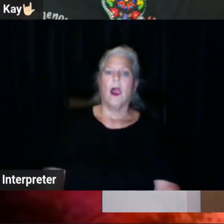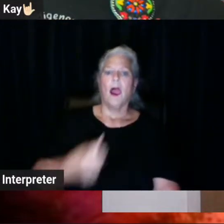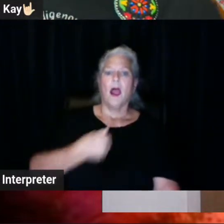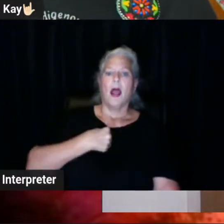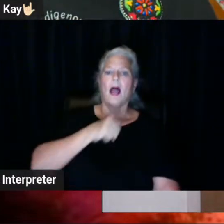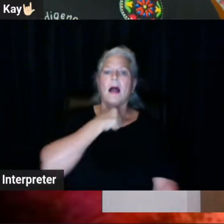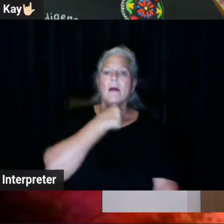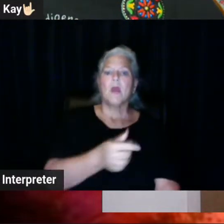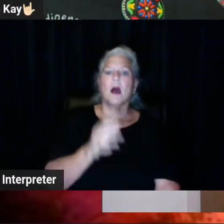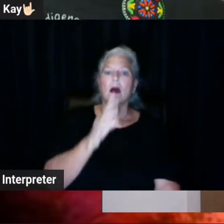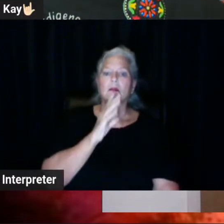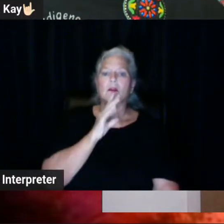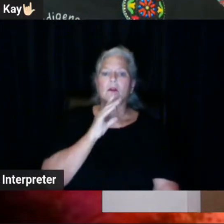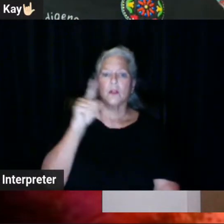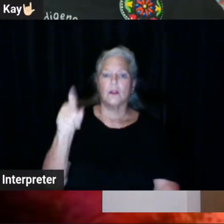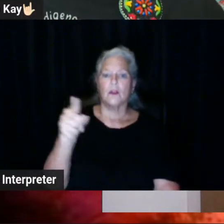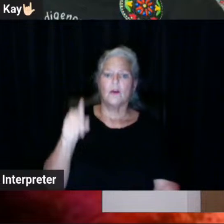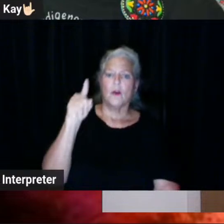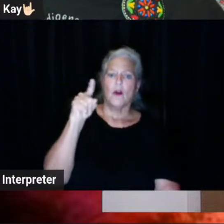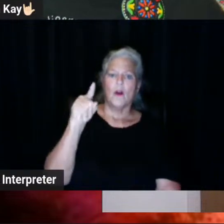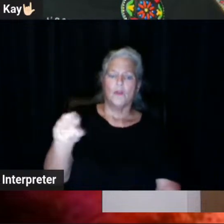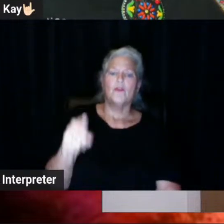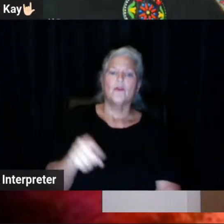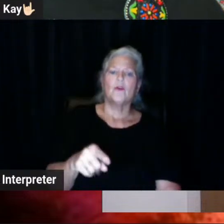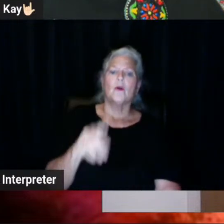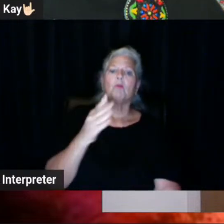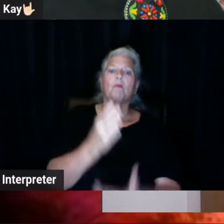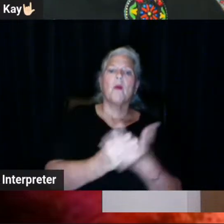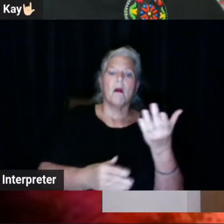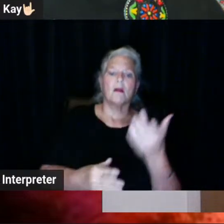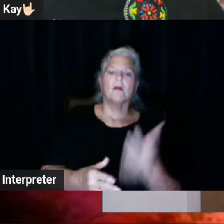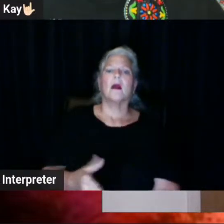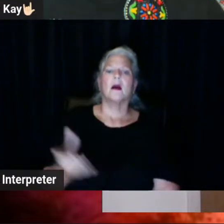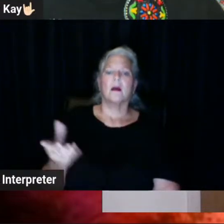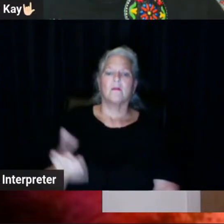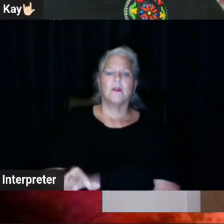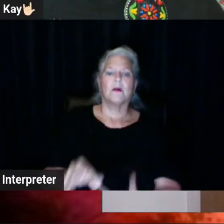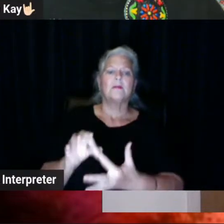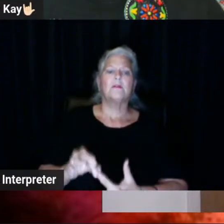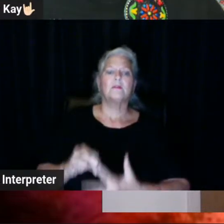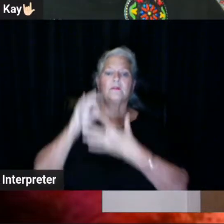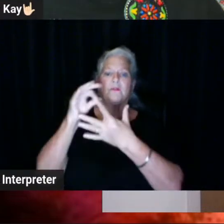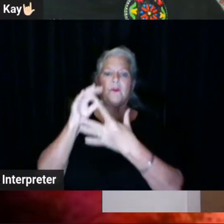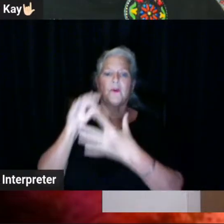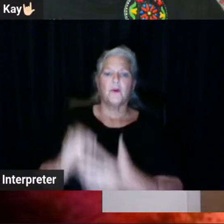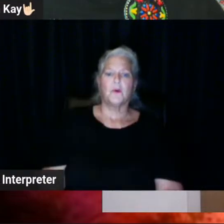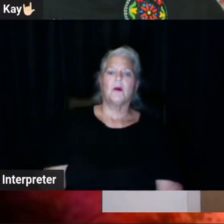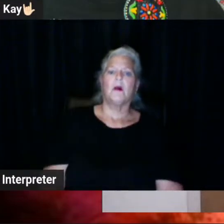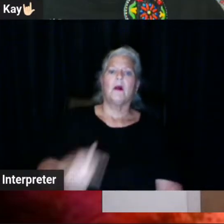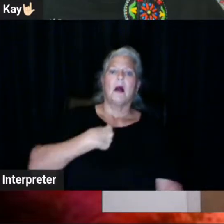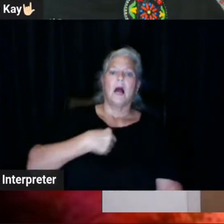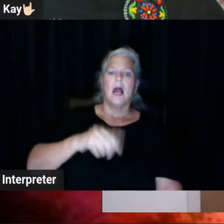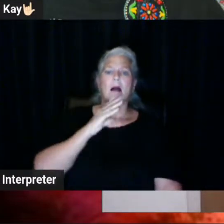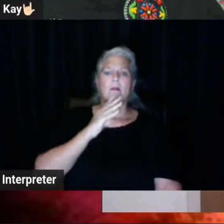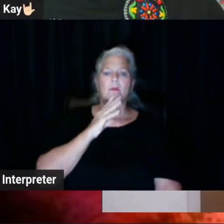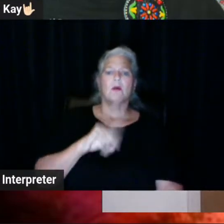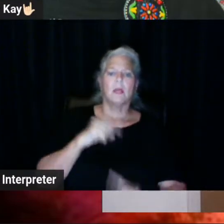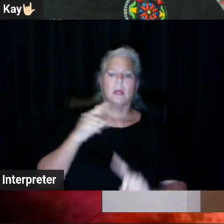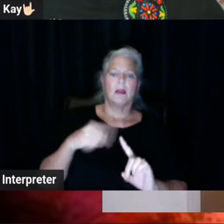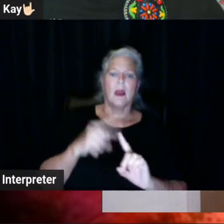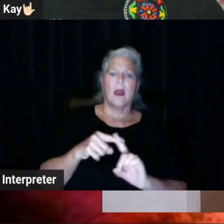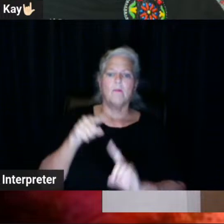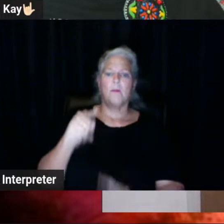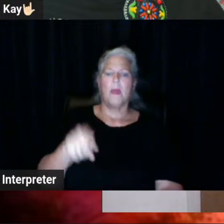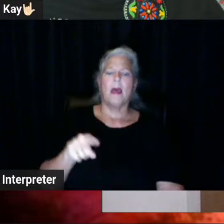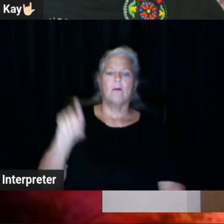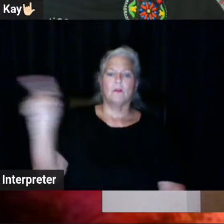because you. you're part of the selected few. I'm talking about Thank me, you. common folks. I'm talking about me, All the right, random folks. citizen. That's who I'm talking Right, about. thank